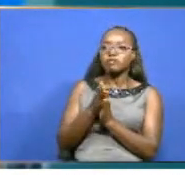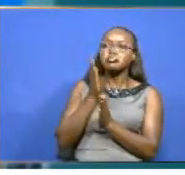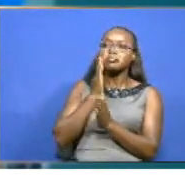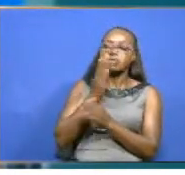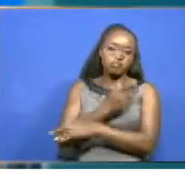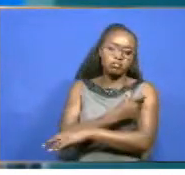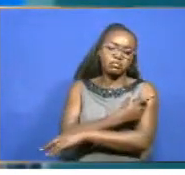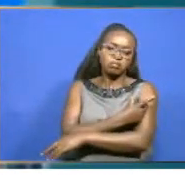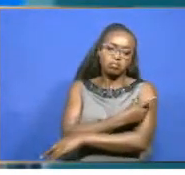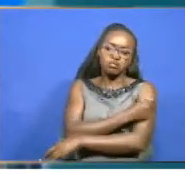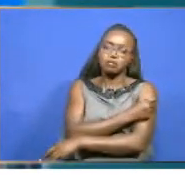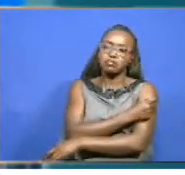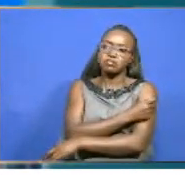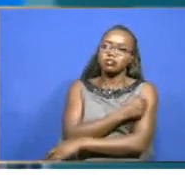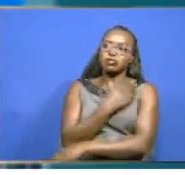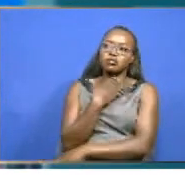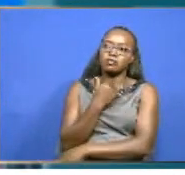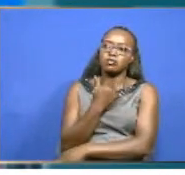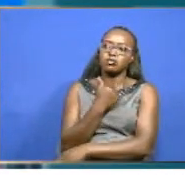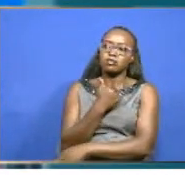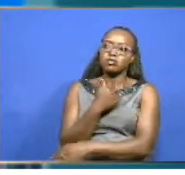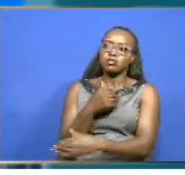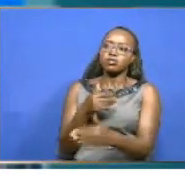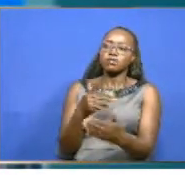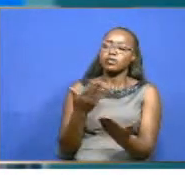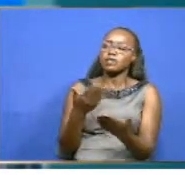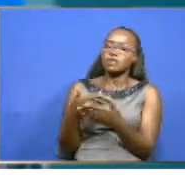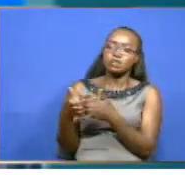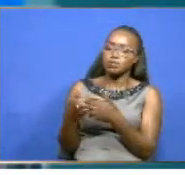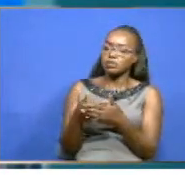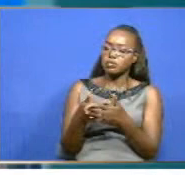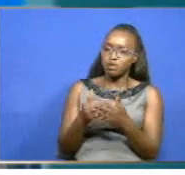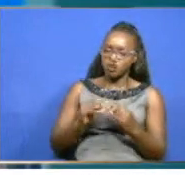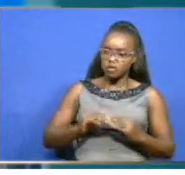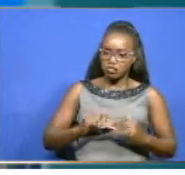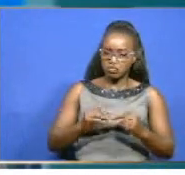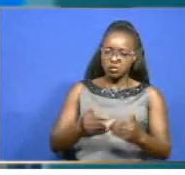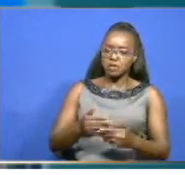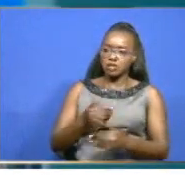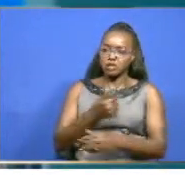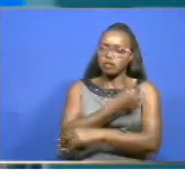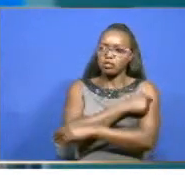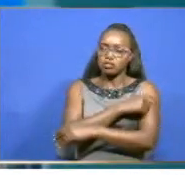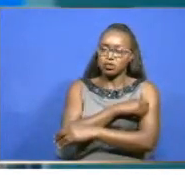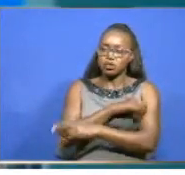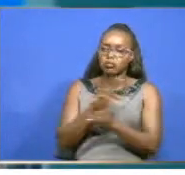vaccination for her baby, the antenatal clinics, you know,